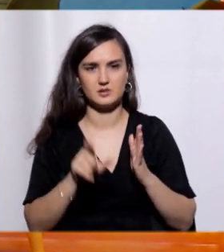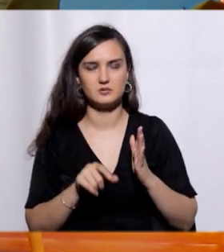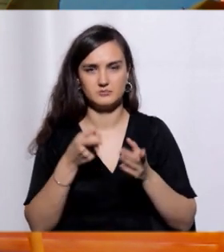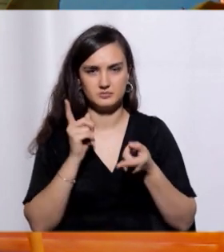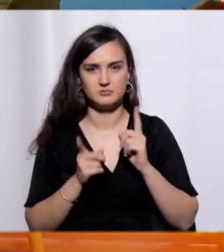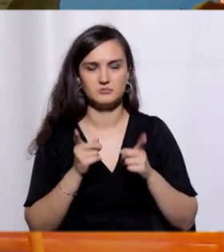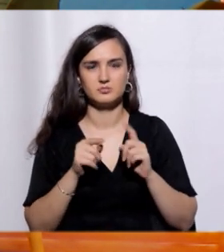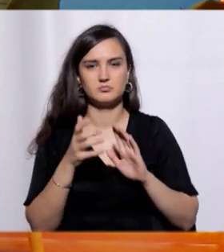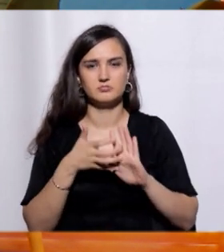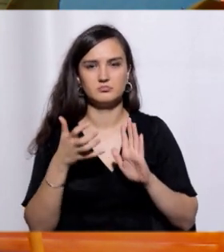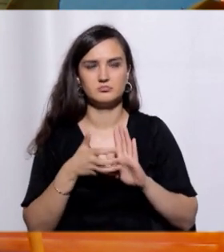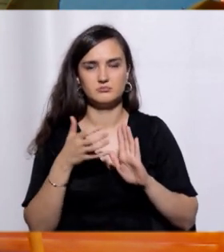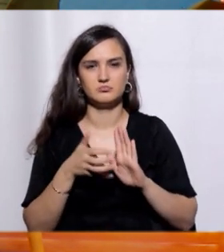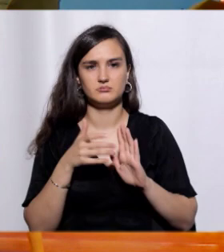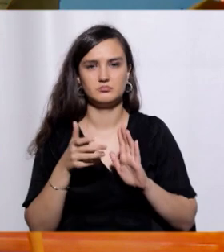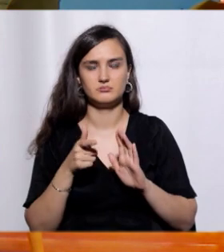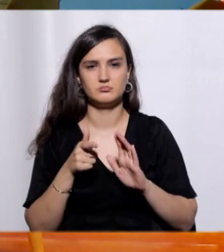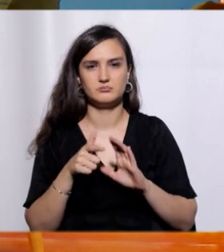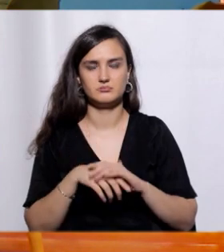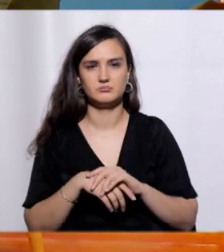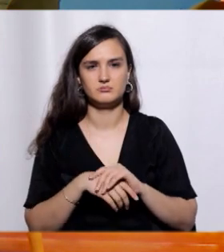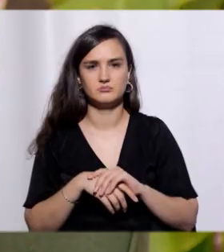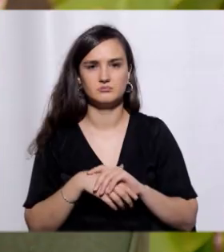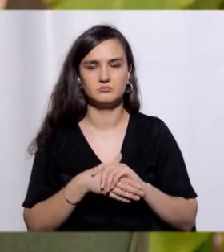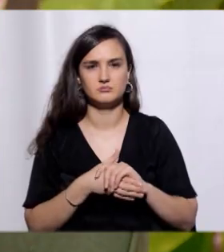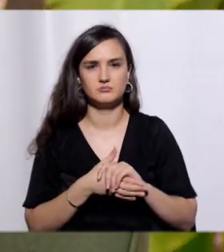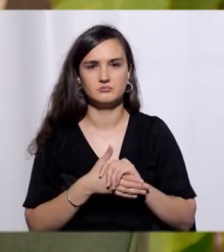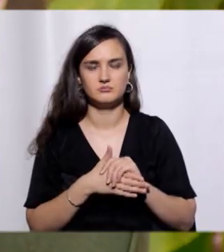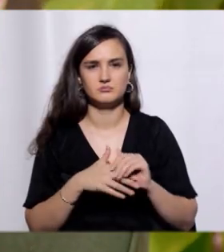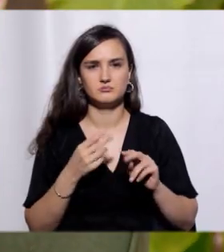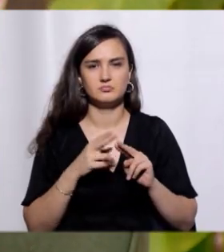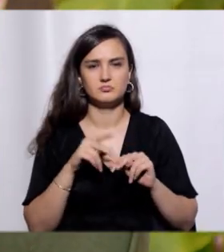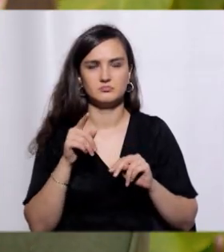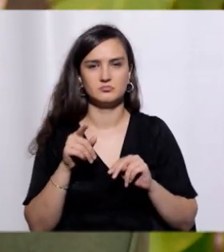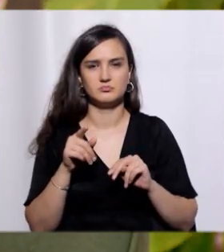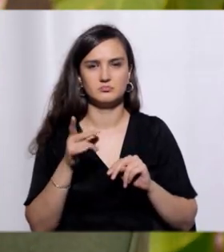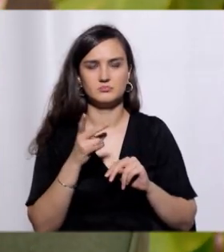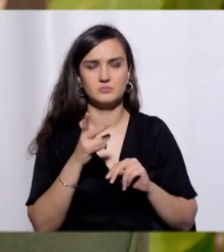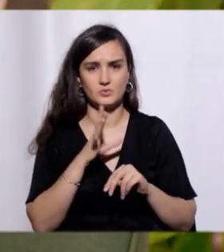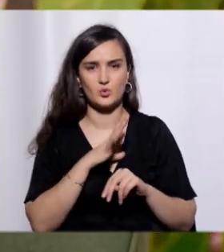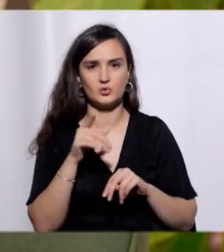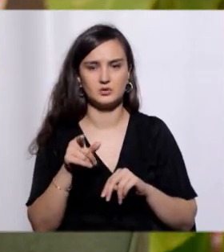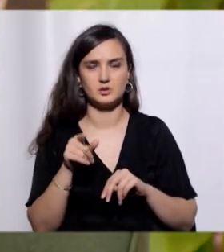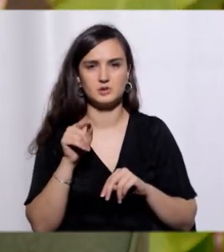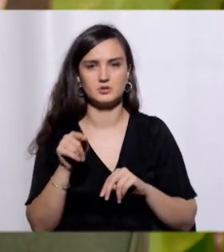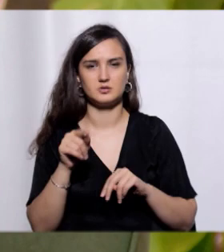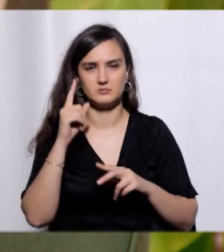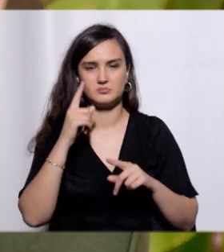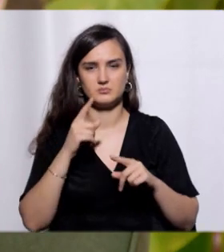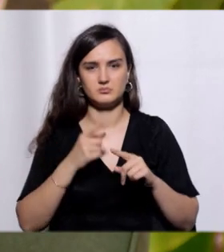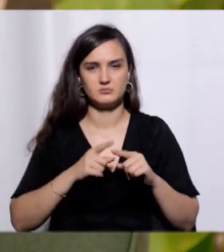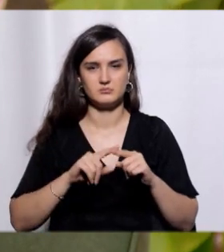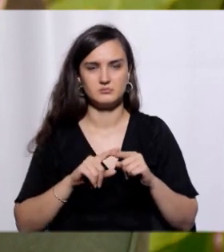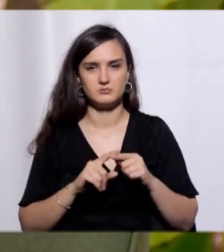really lacks the warmth and compassion that a follower of the Christ should have. He is rather